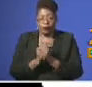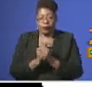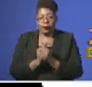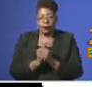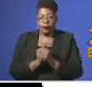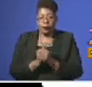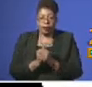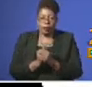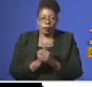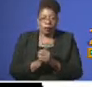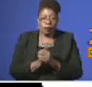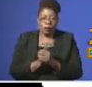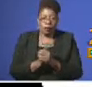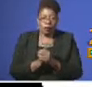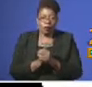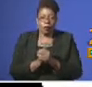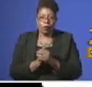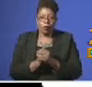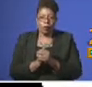Smith.